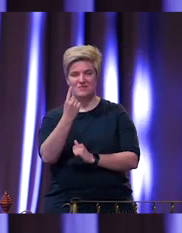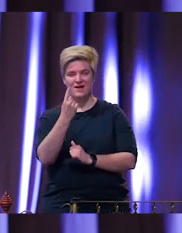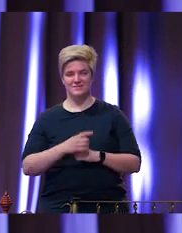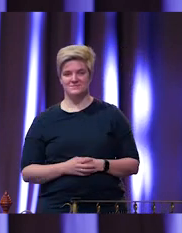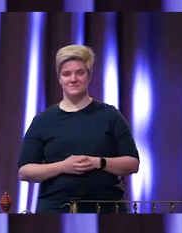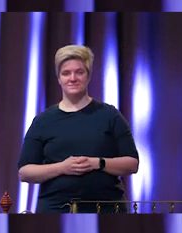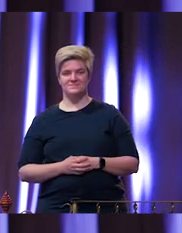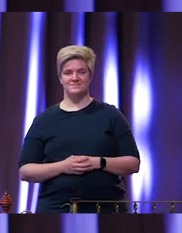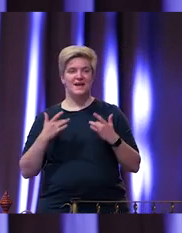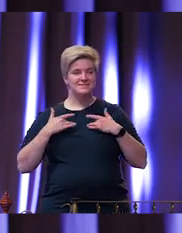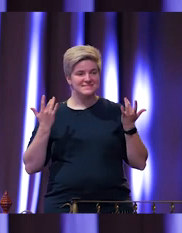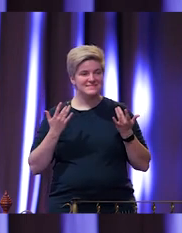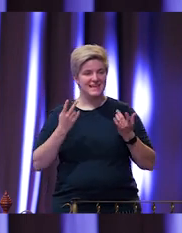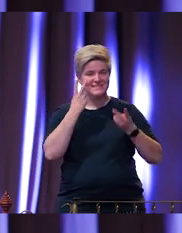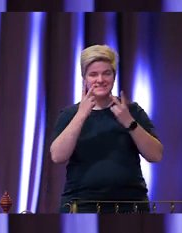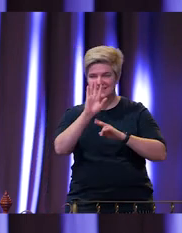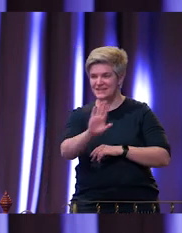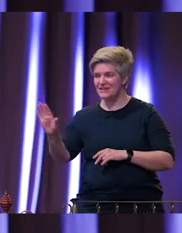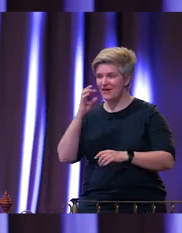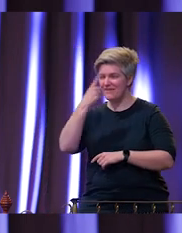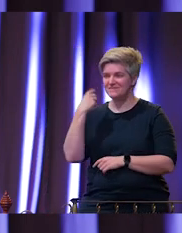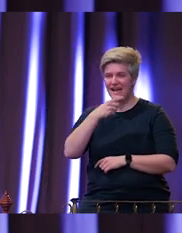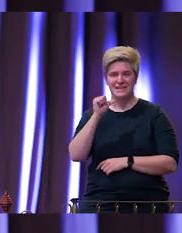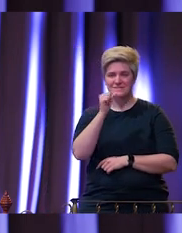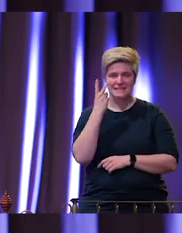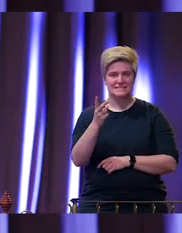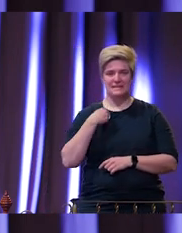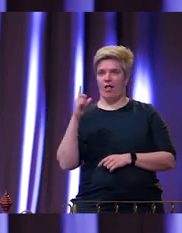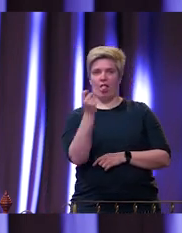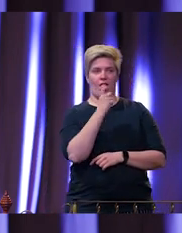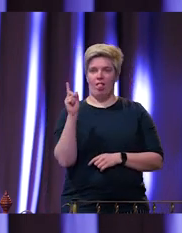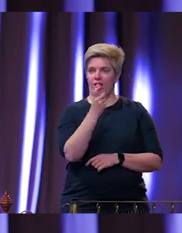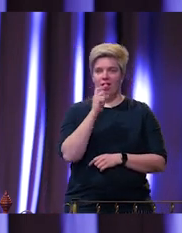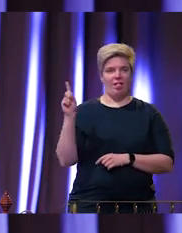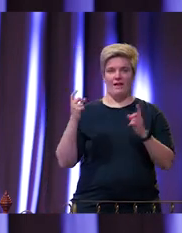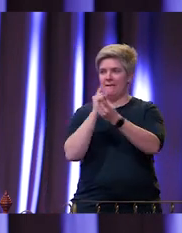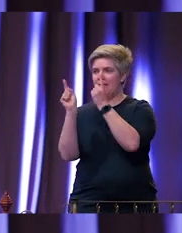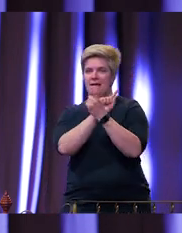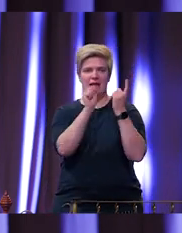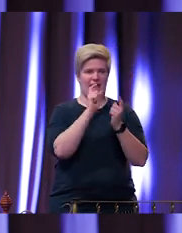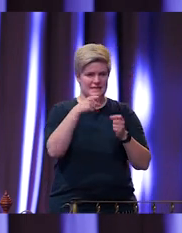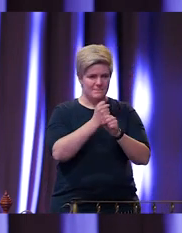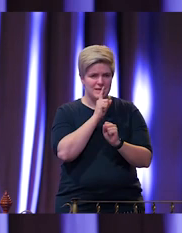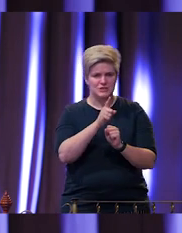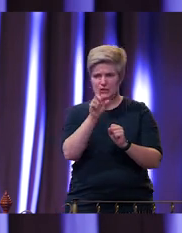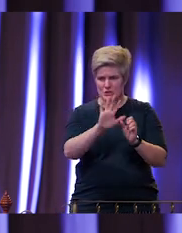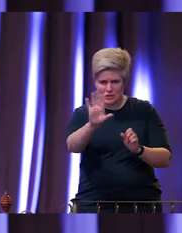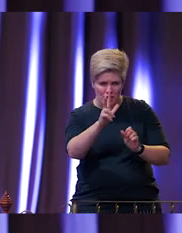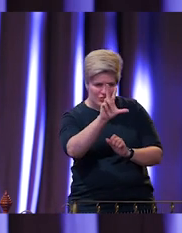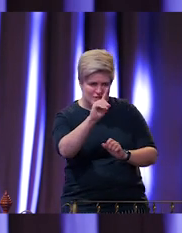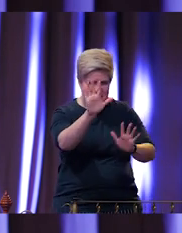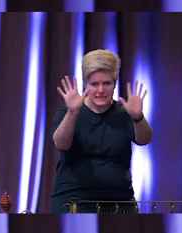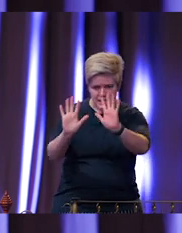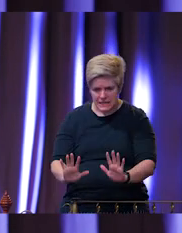so exciting to see all your faces. I've been running around just hugging people. Like, I need to make sure you're 3D. So